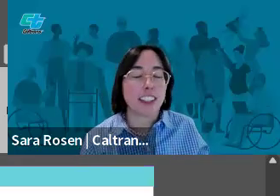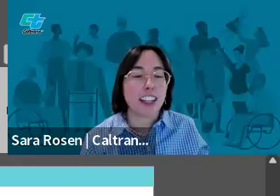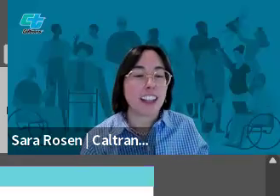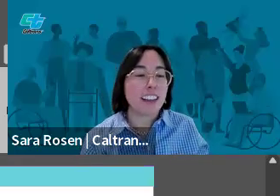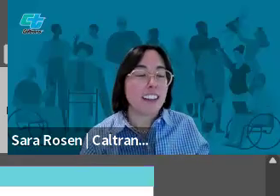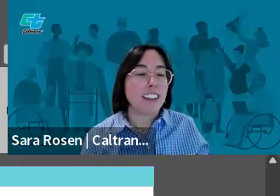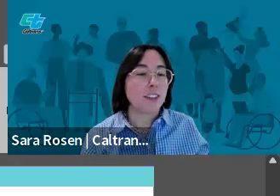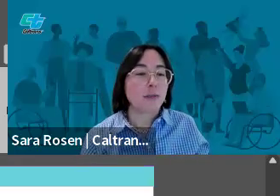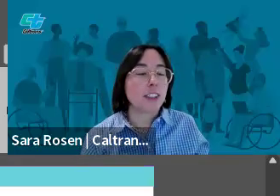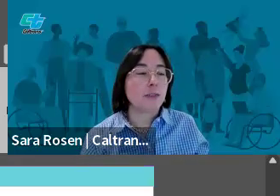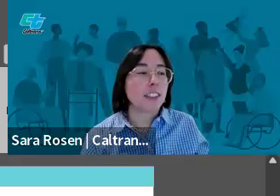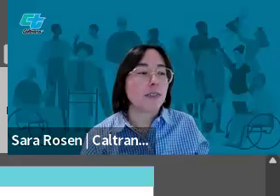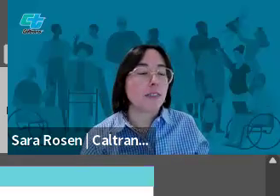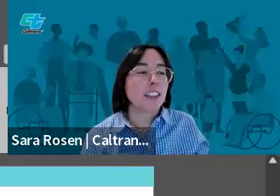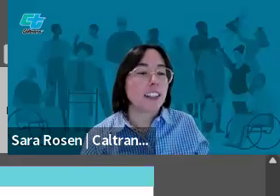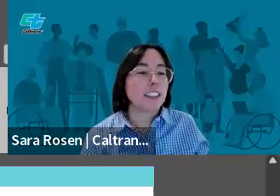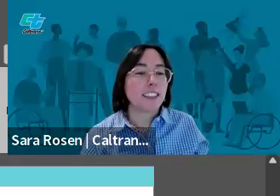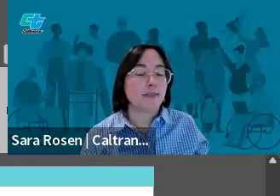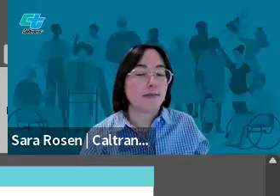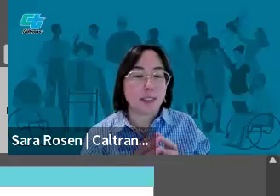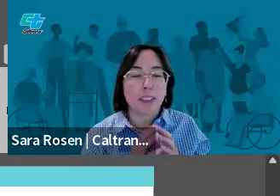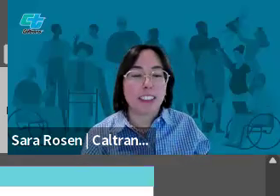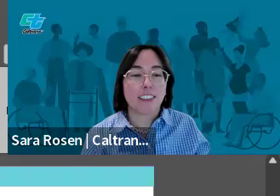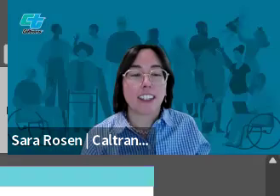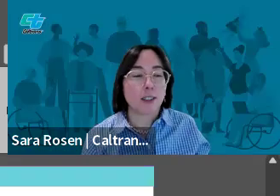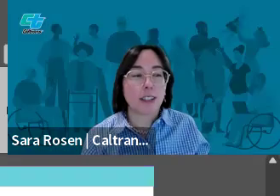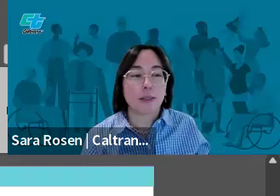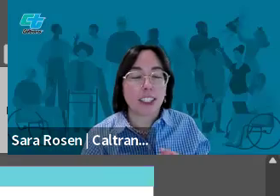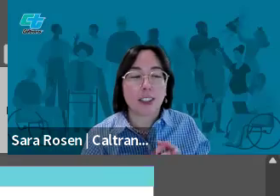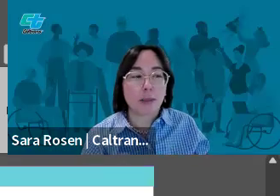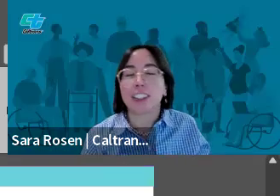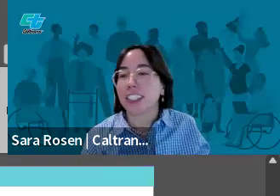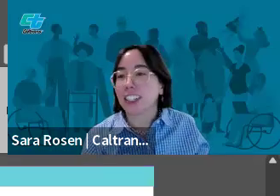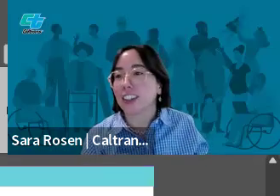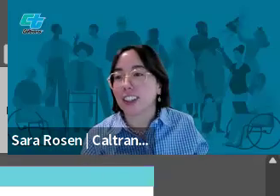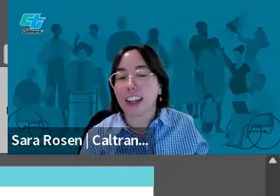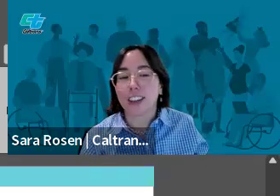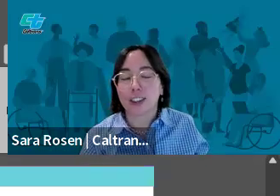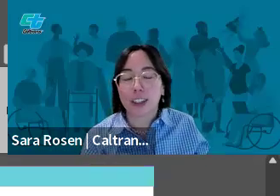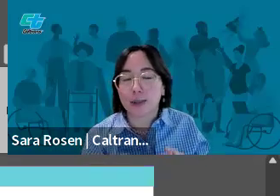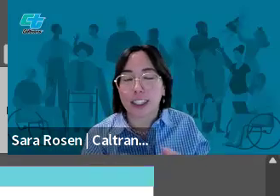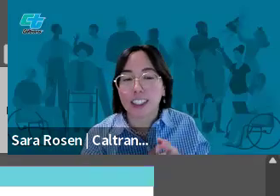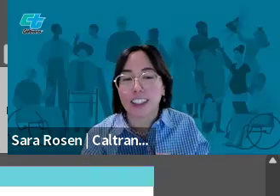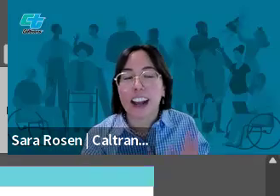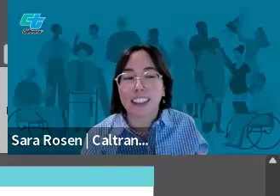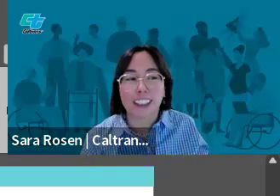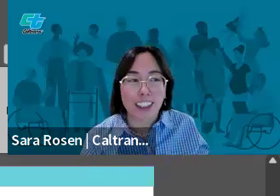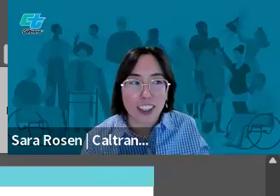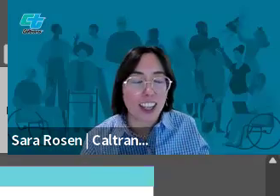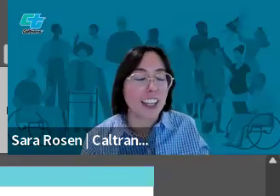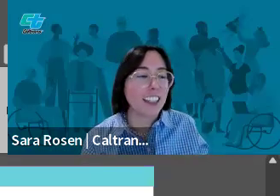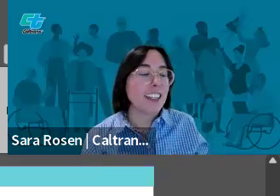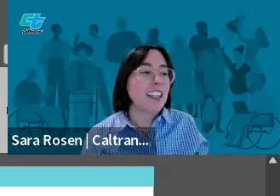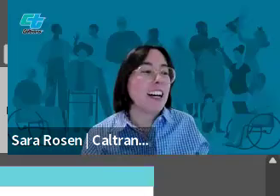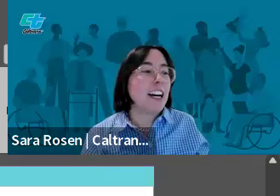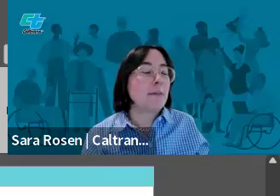community visioning. This is what do we want this specific transportation project to look like, or transportation asset to